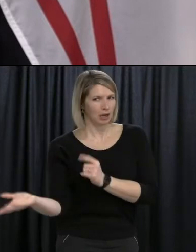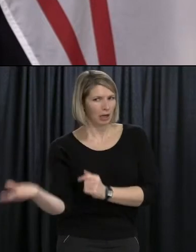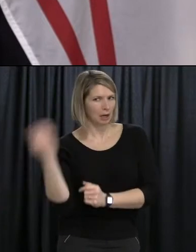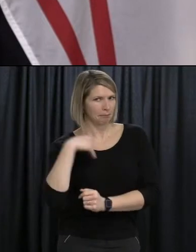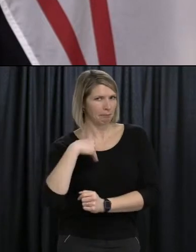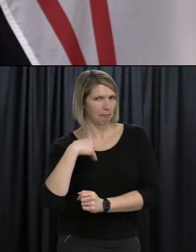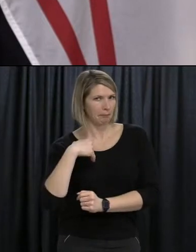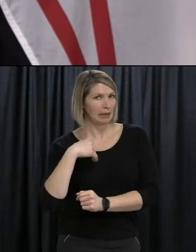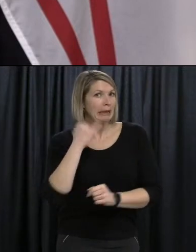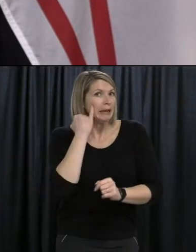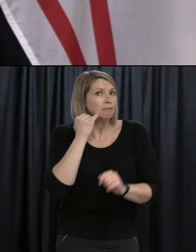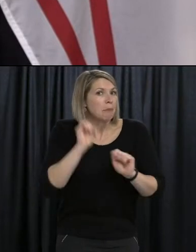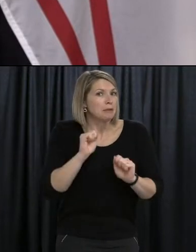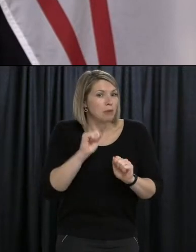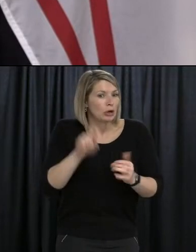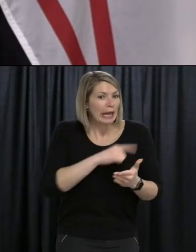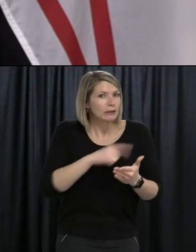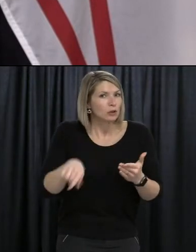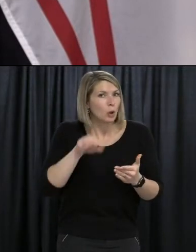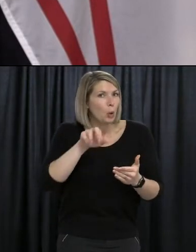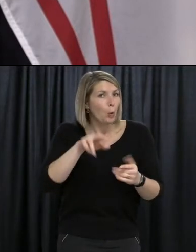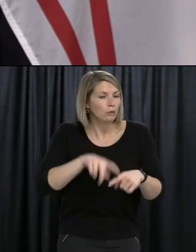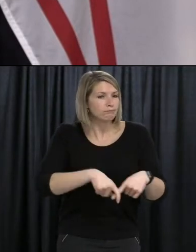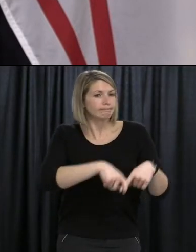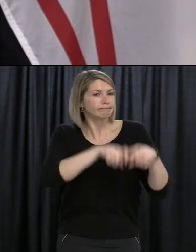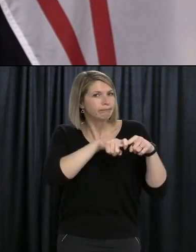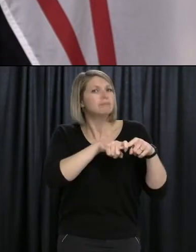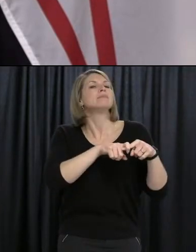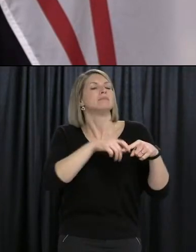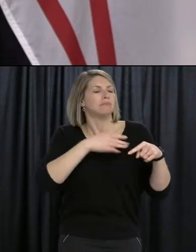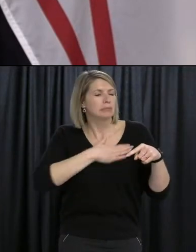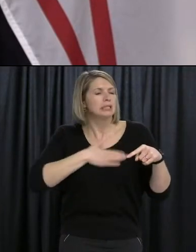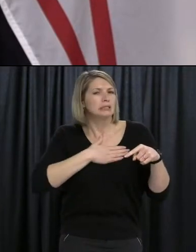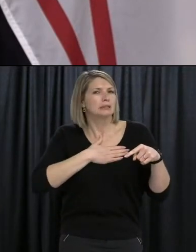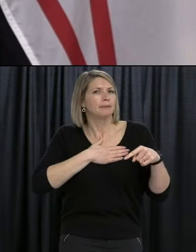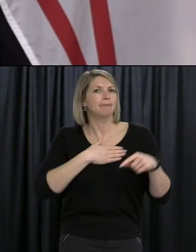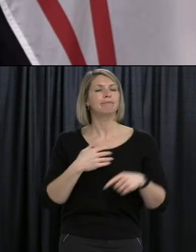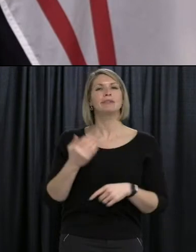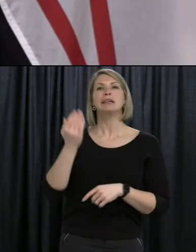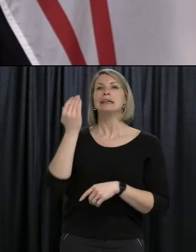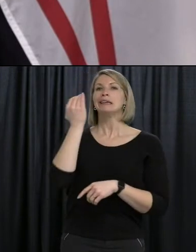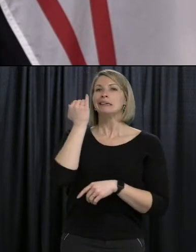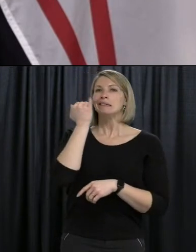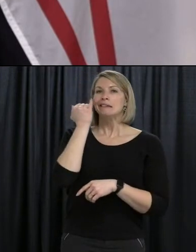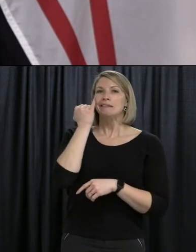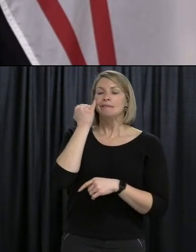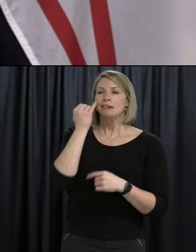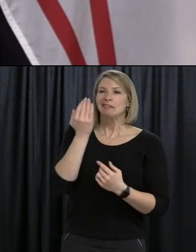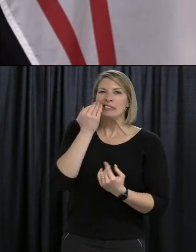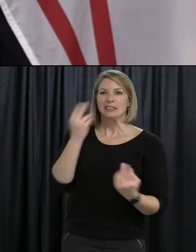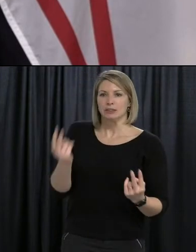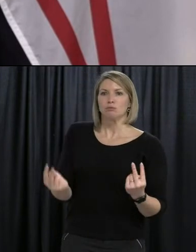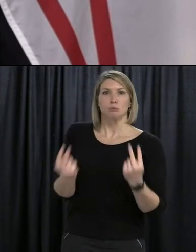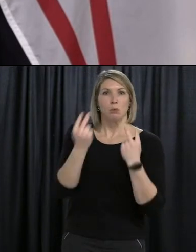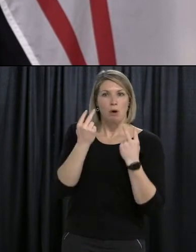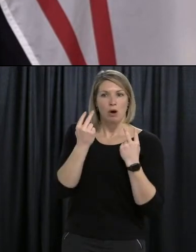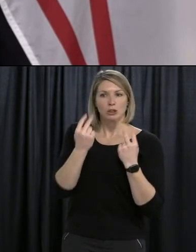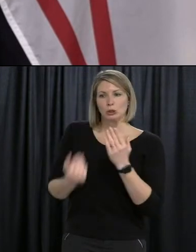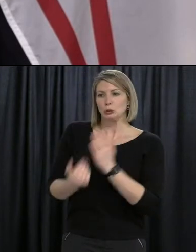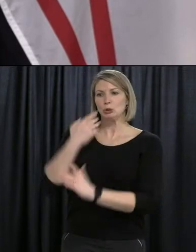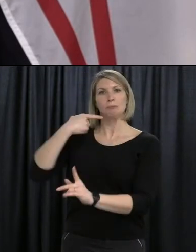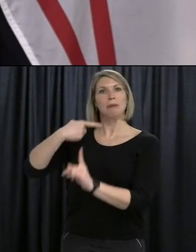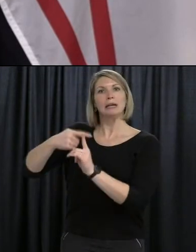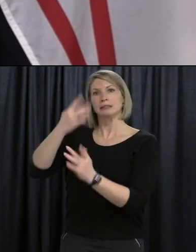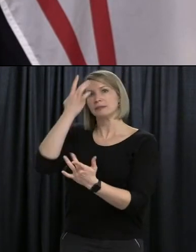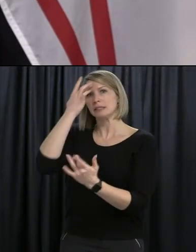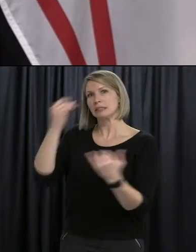As a recap, for those who may have just joined, we have 100 new confirmed cases since yesterday's media advisory. The total